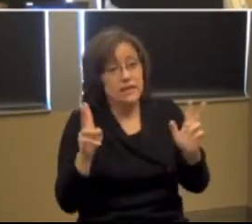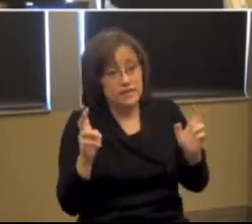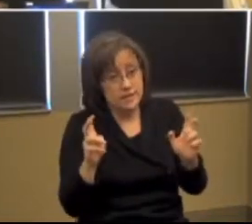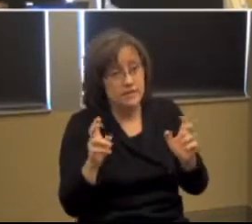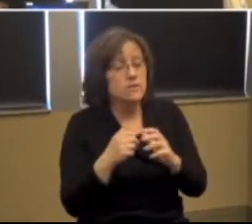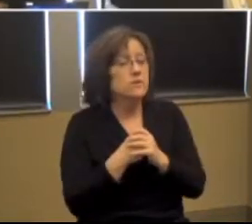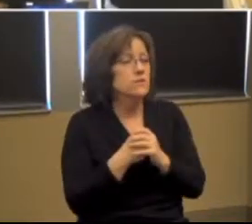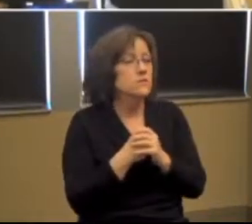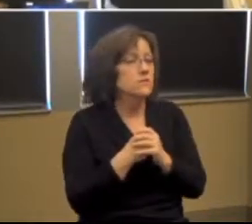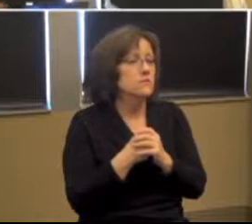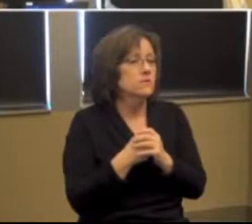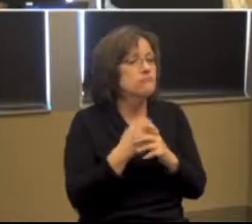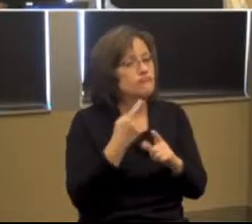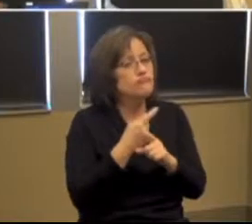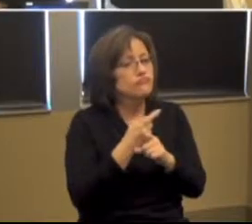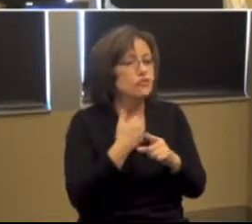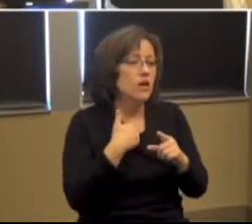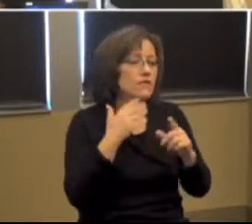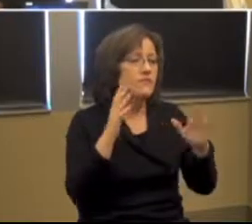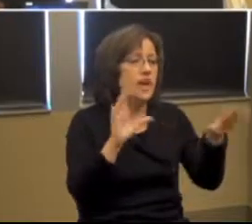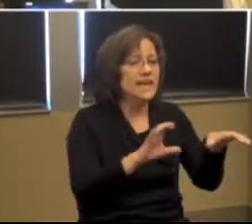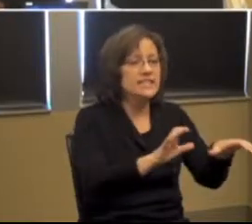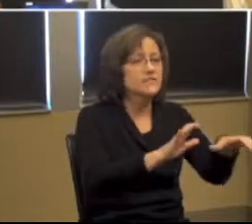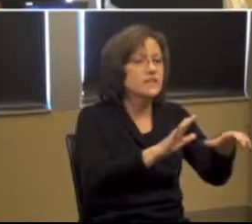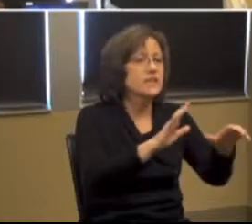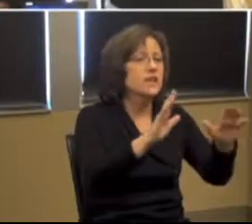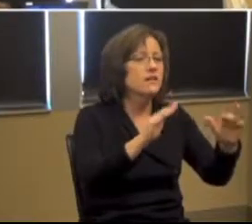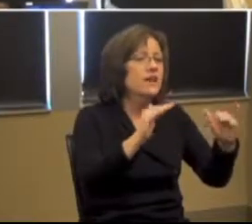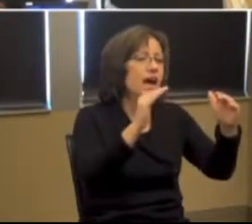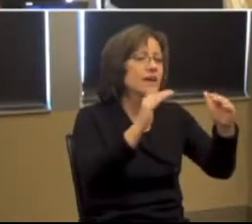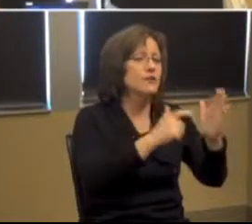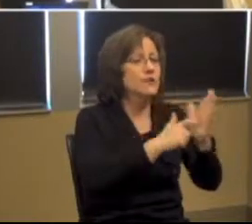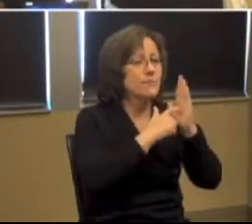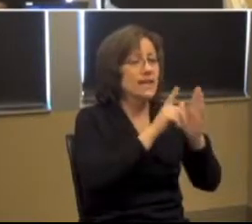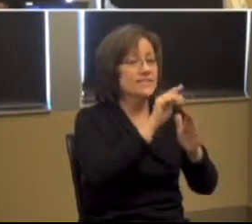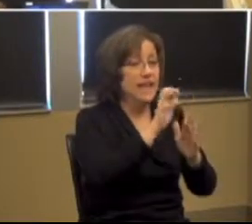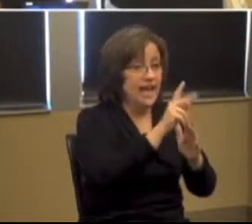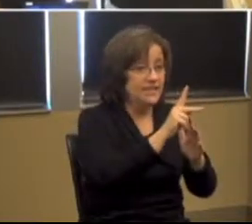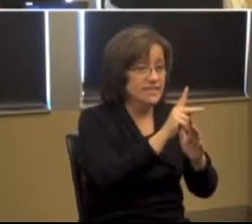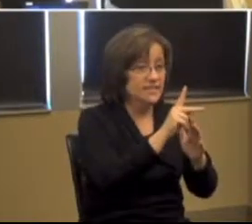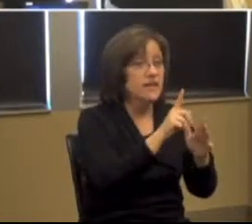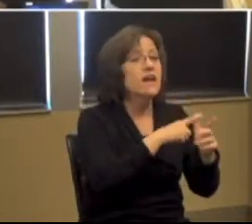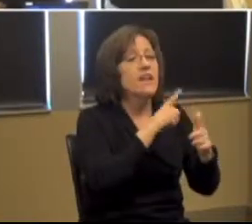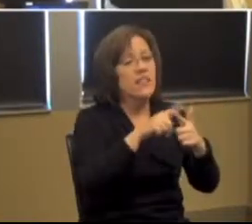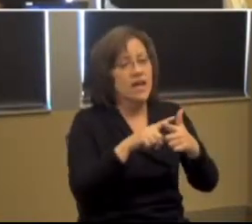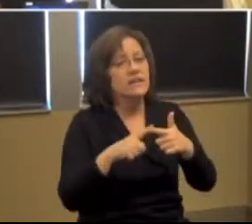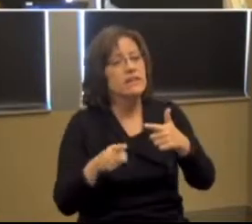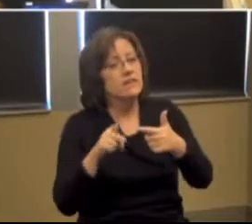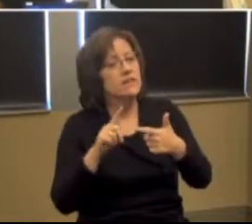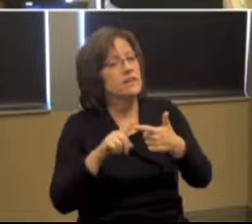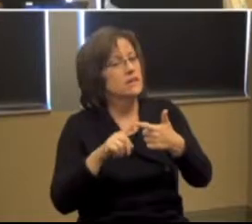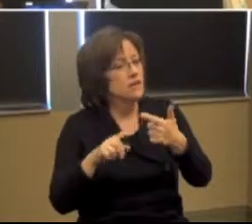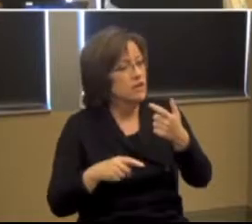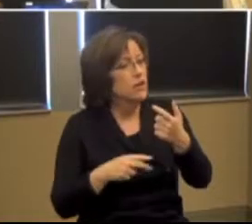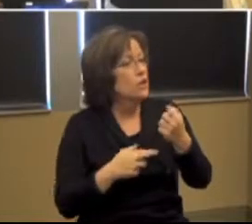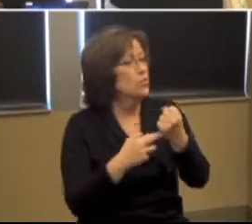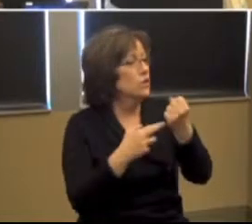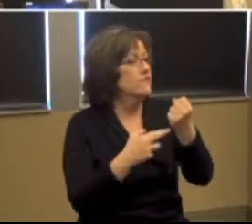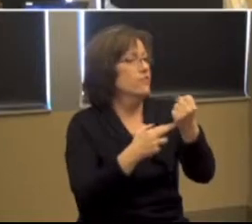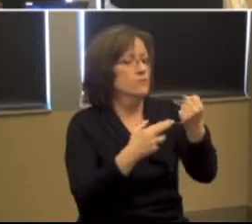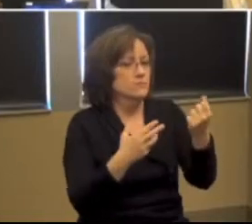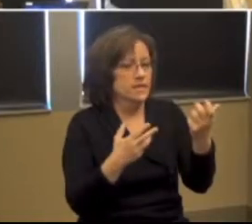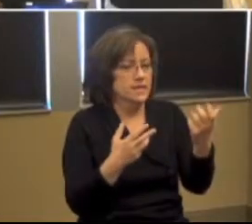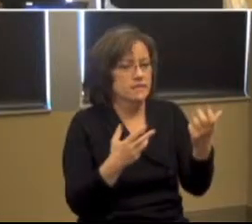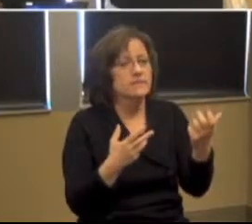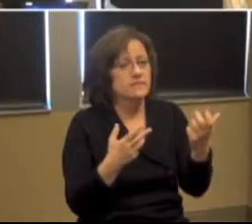you have your activity or higher demand task that you want them to do, followed by a reinforcer or some type of